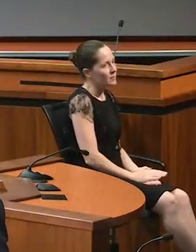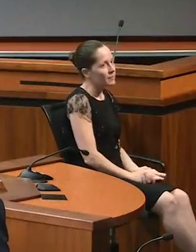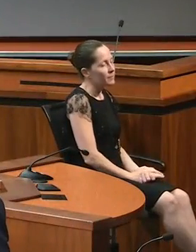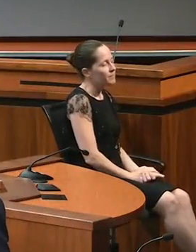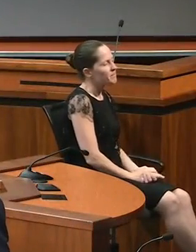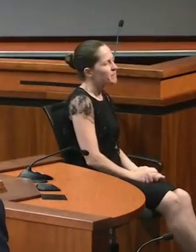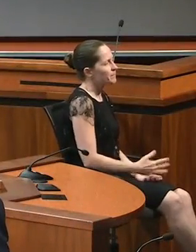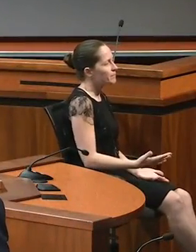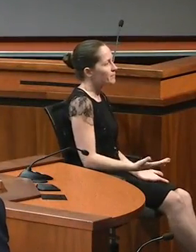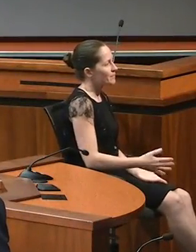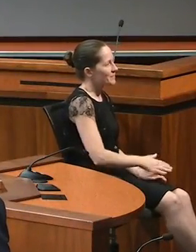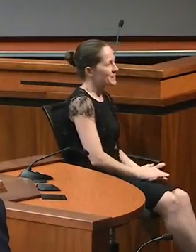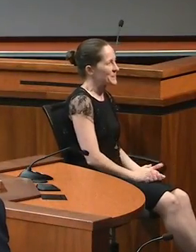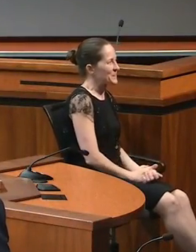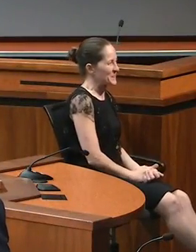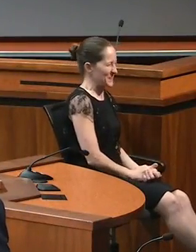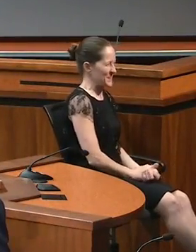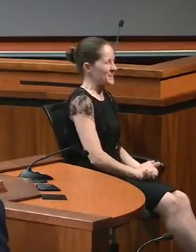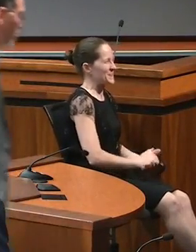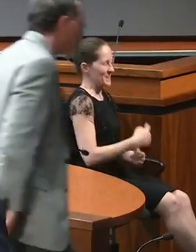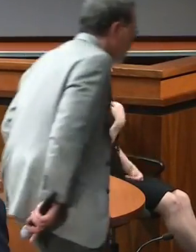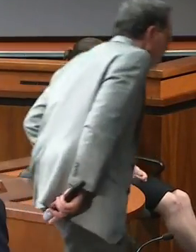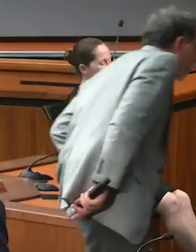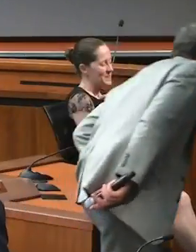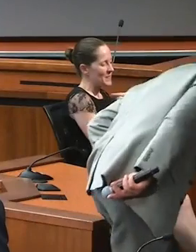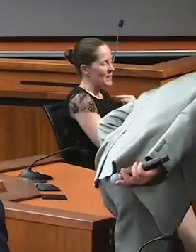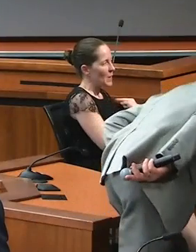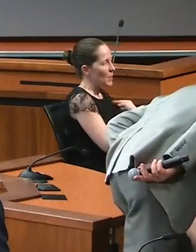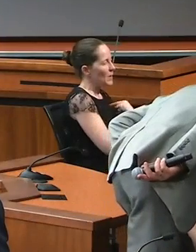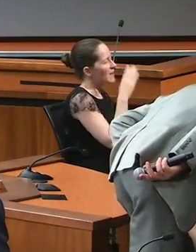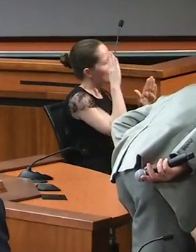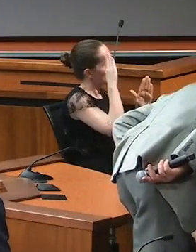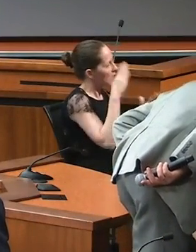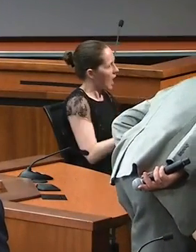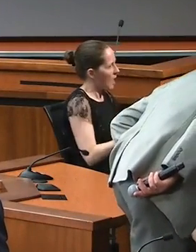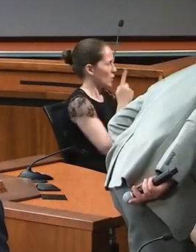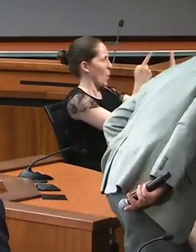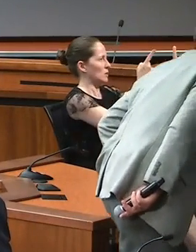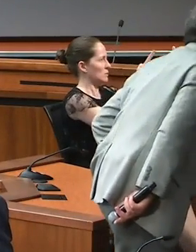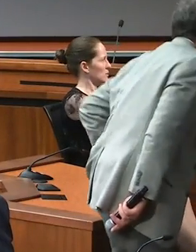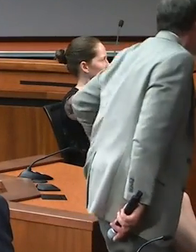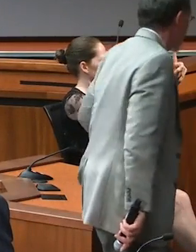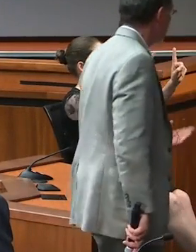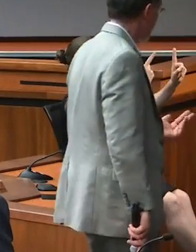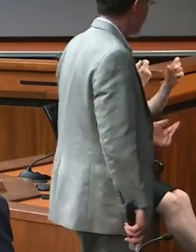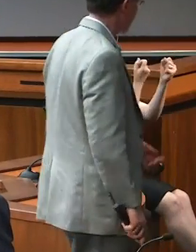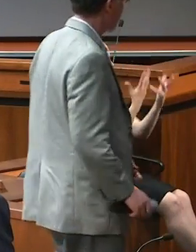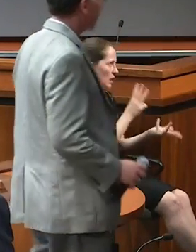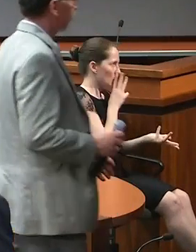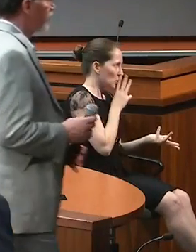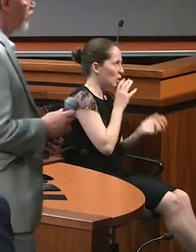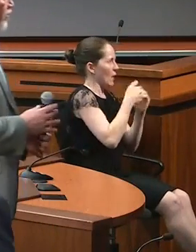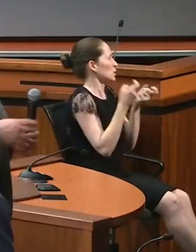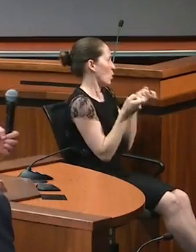that every small effort counts, but we focus really on the broad brush initiatives, knowing that there's a lot of water. And sort of what